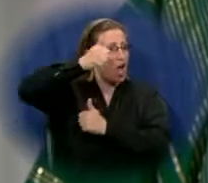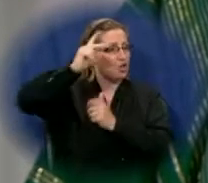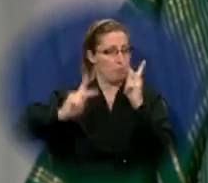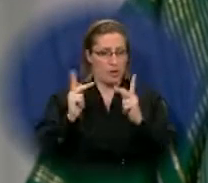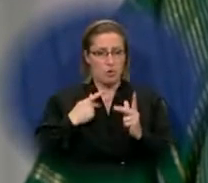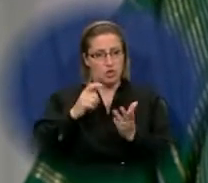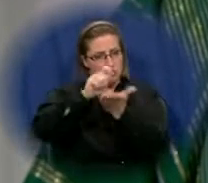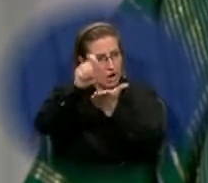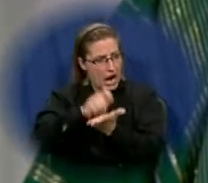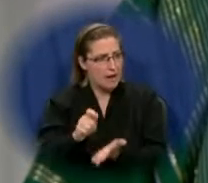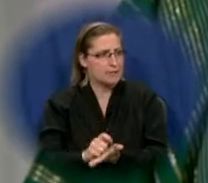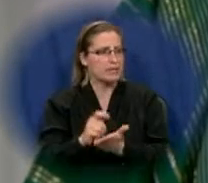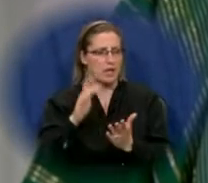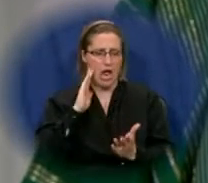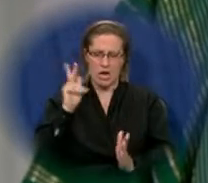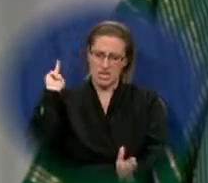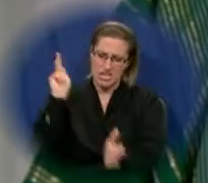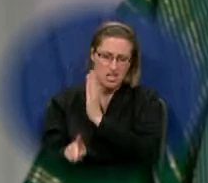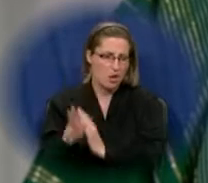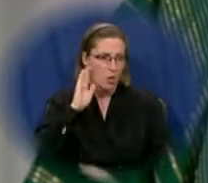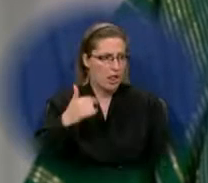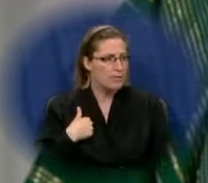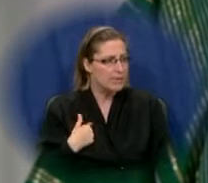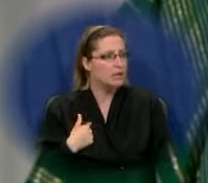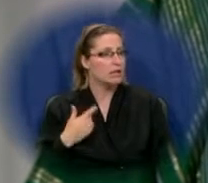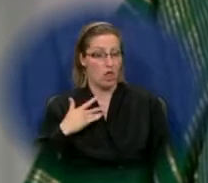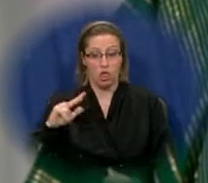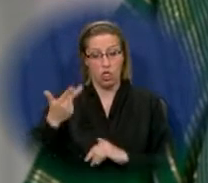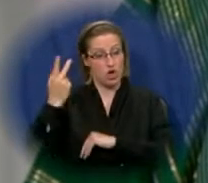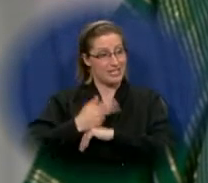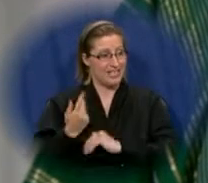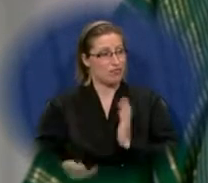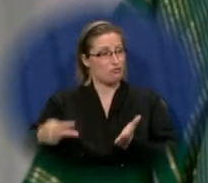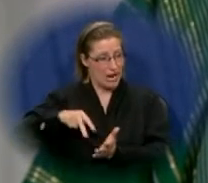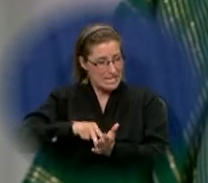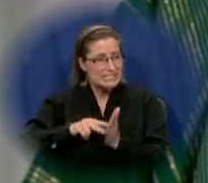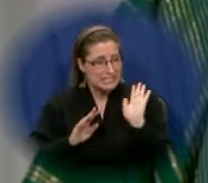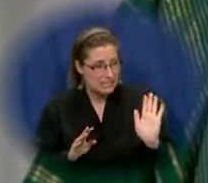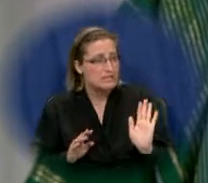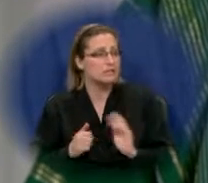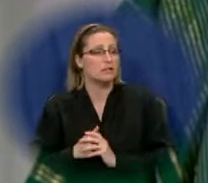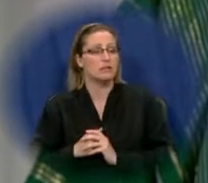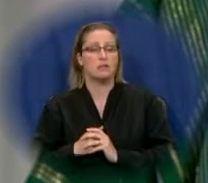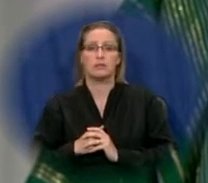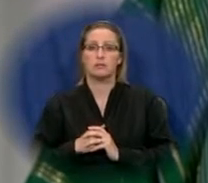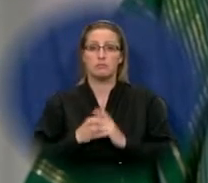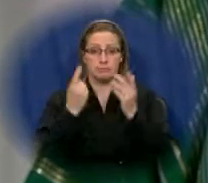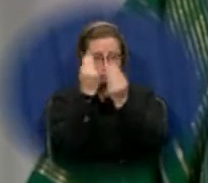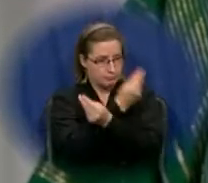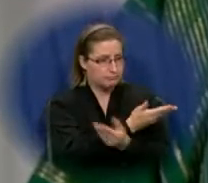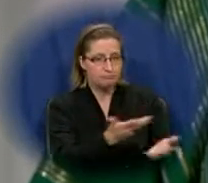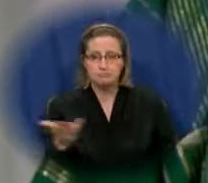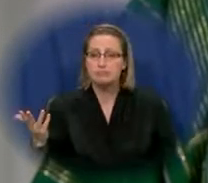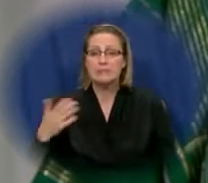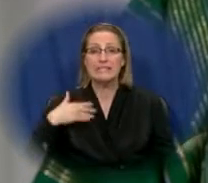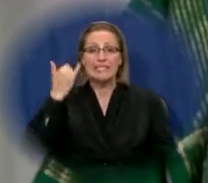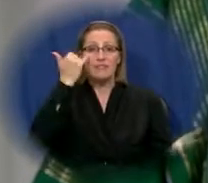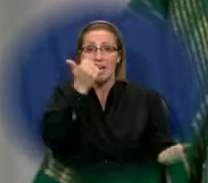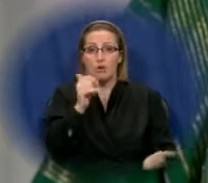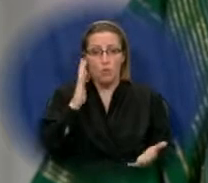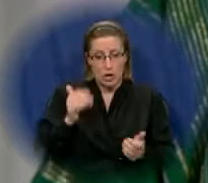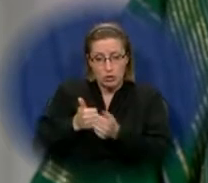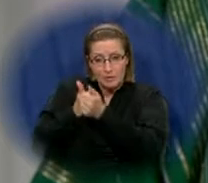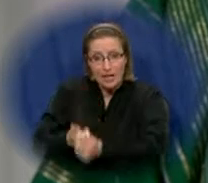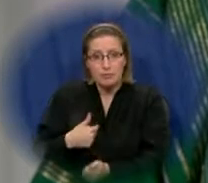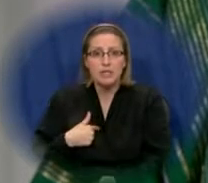and the scribes, and be killed, and on the third day be raised." Then he said to all, "If anyone wishes to come